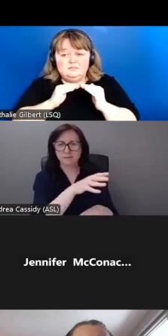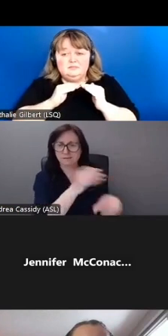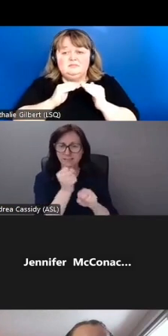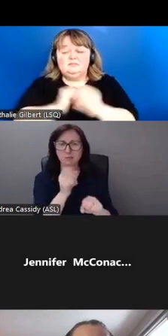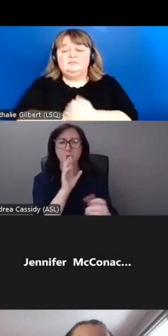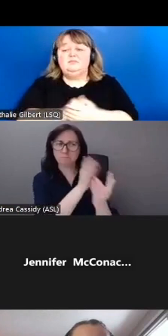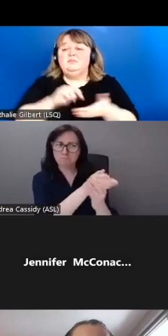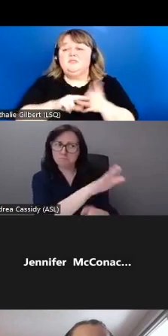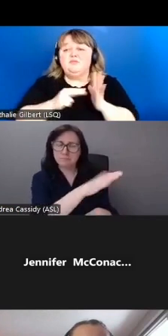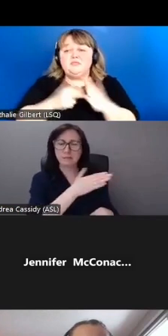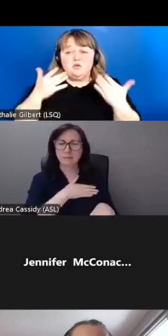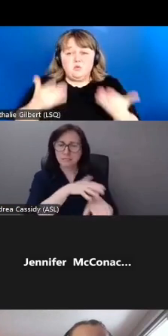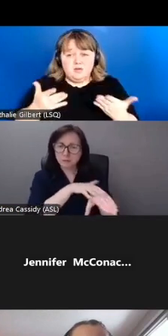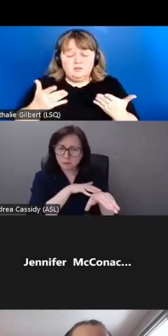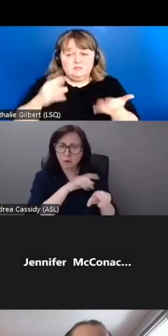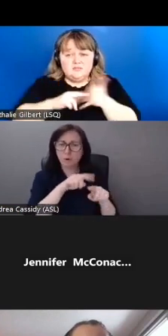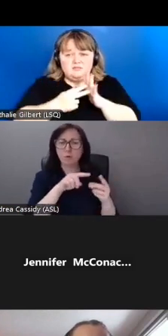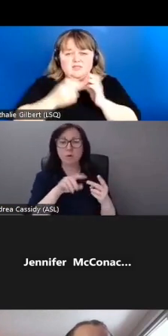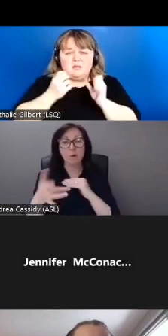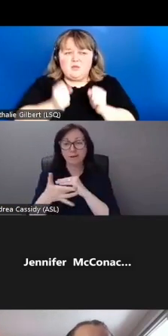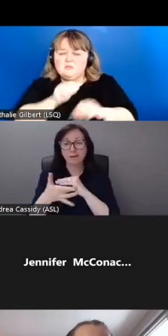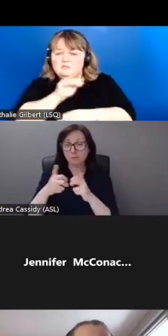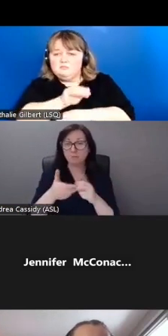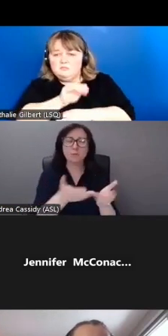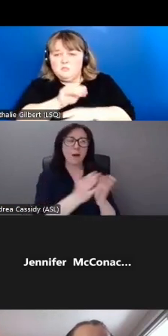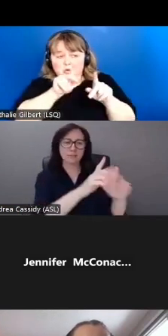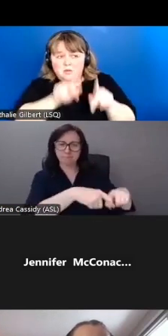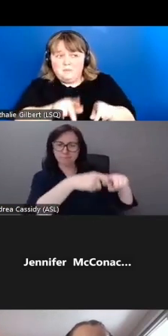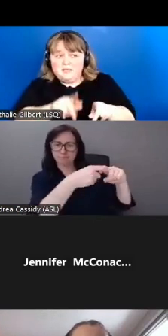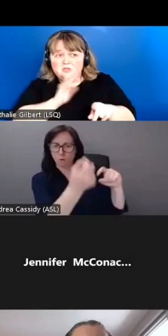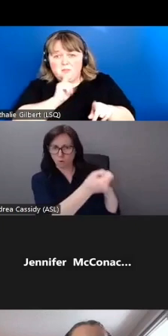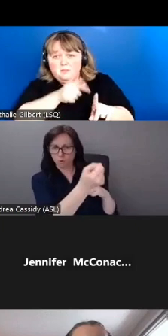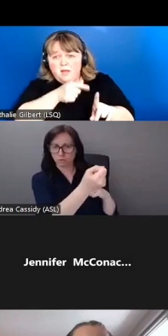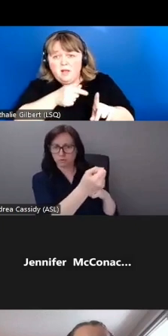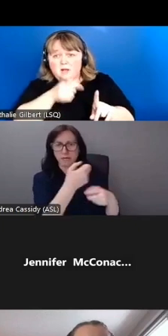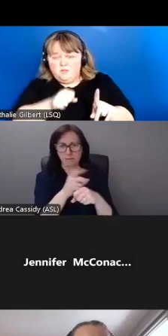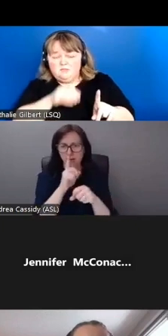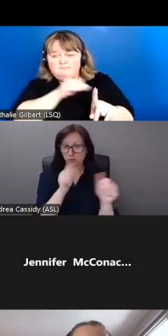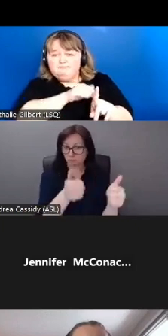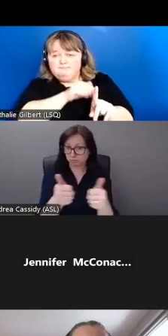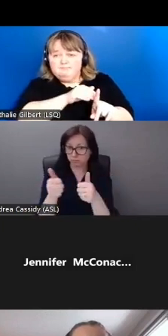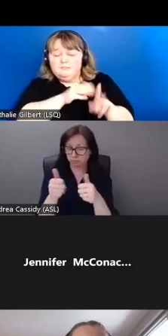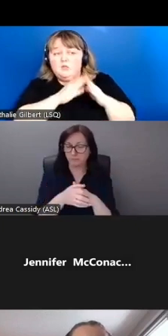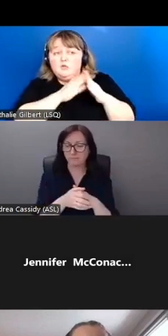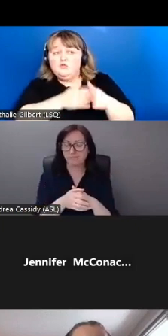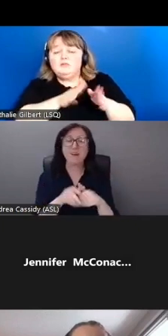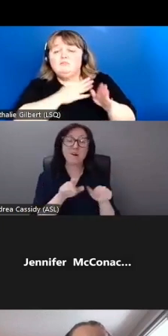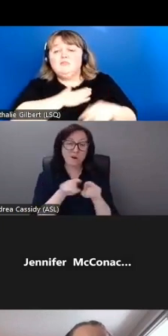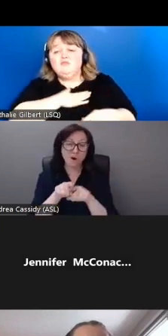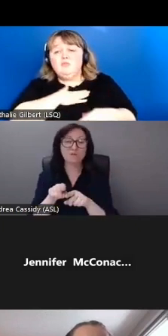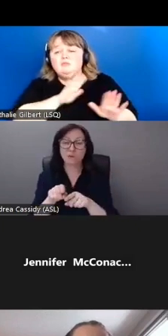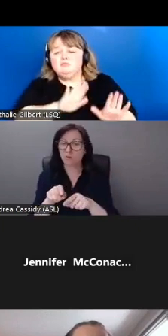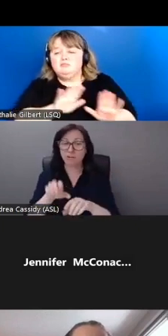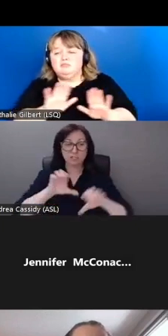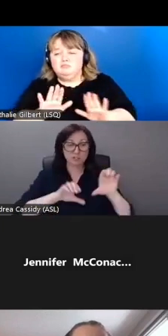or if there are technical problems. It also means that we are using the Q&A function instead of the